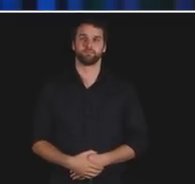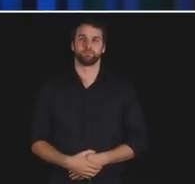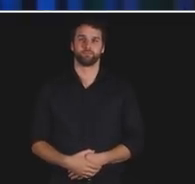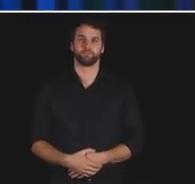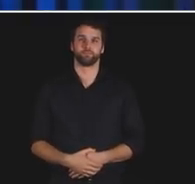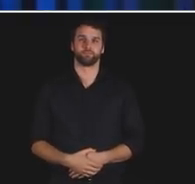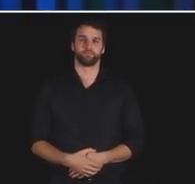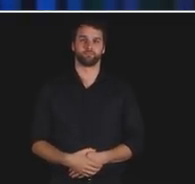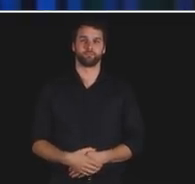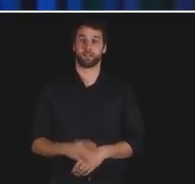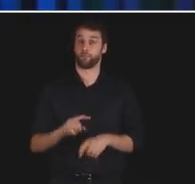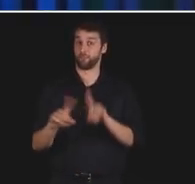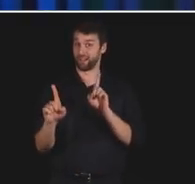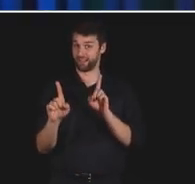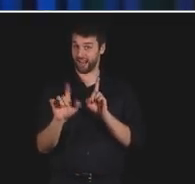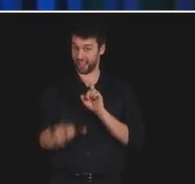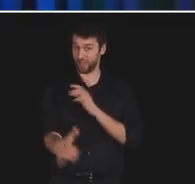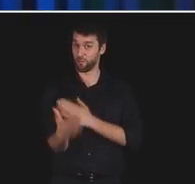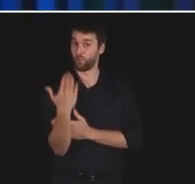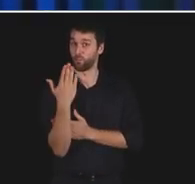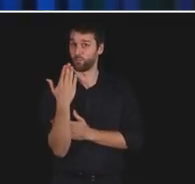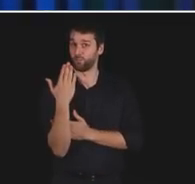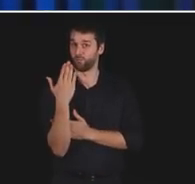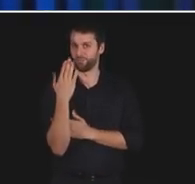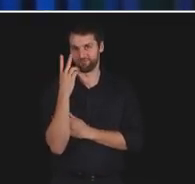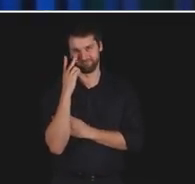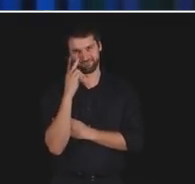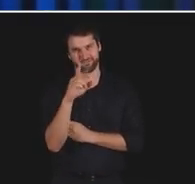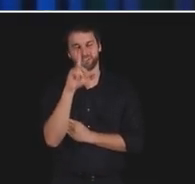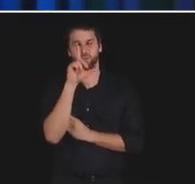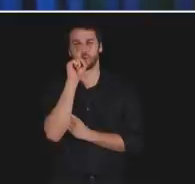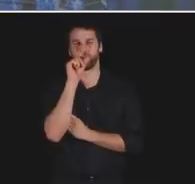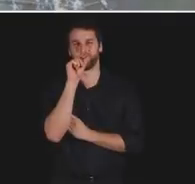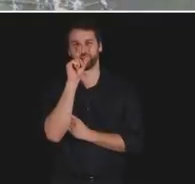But I saw a bird that morning